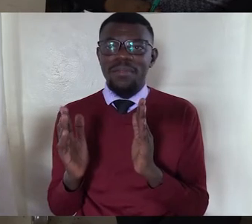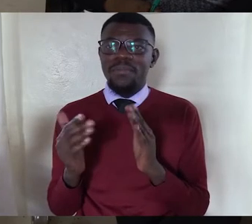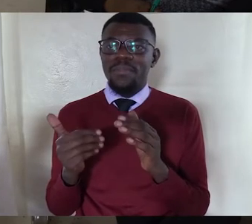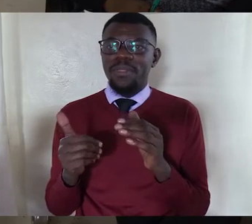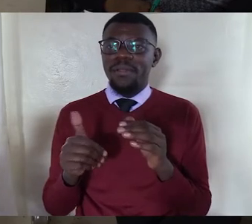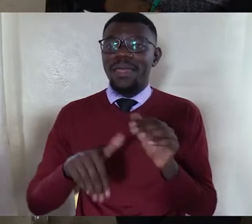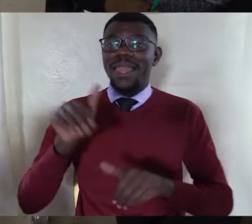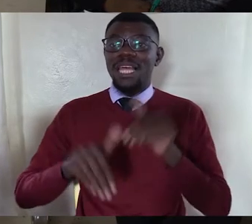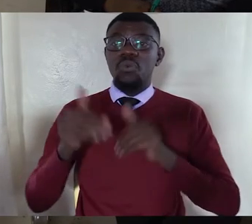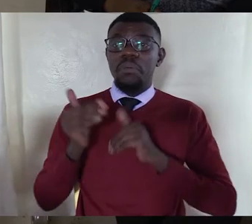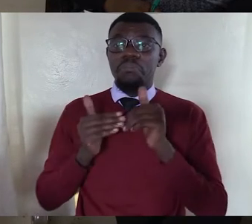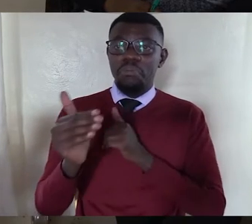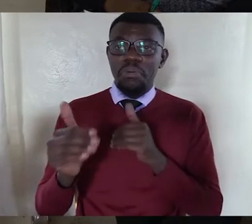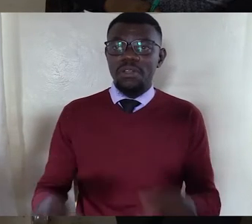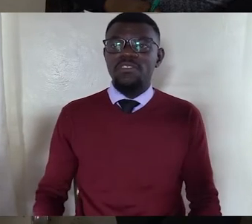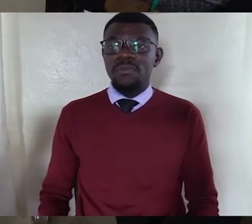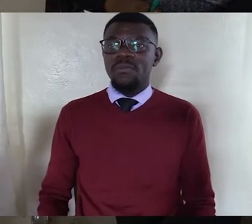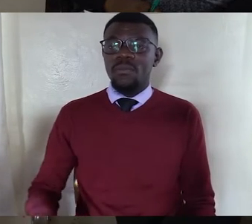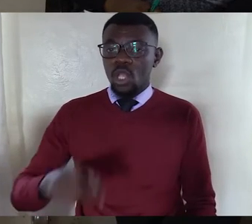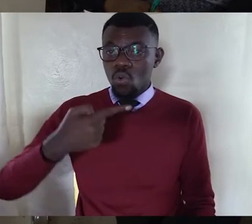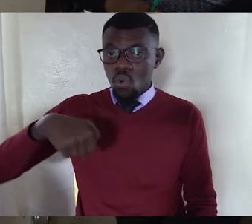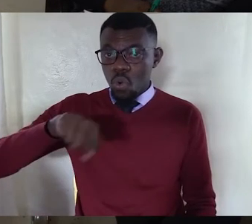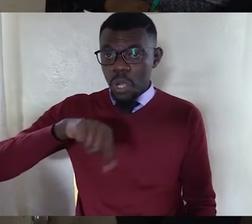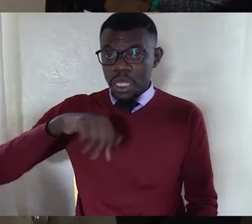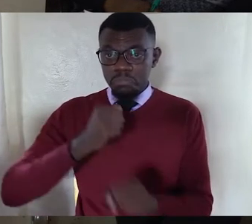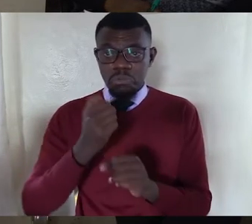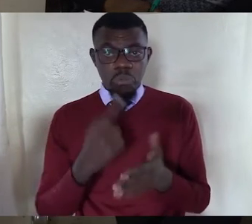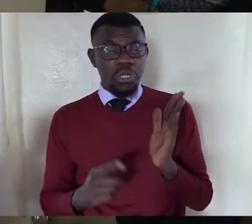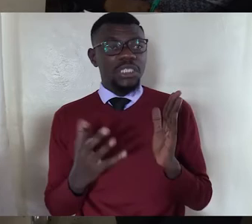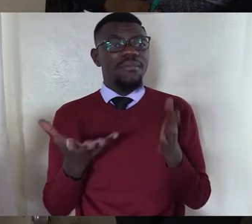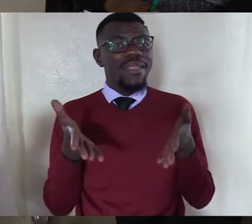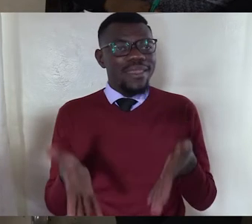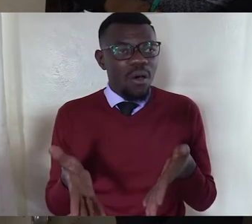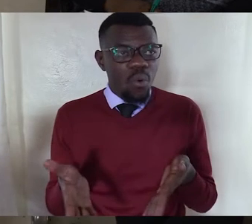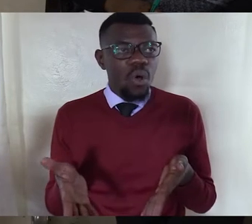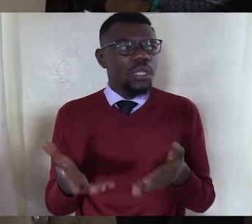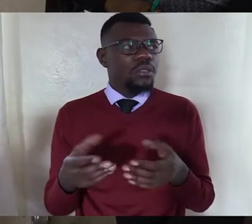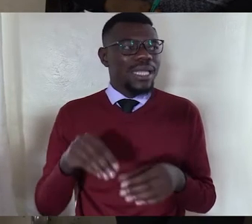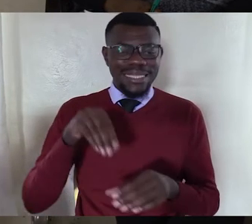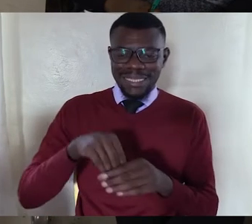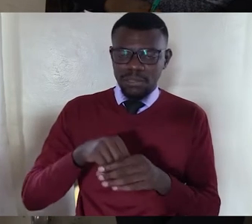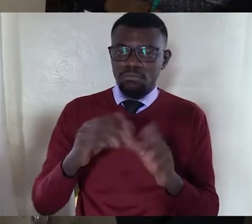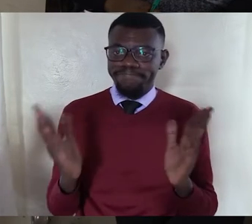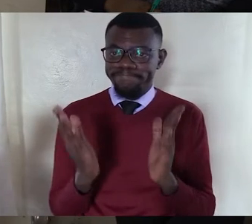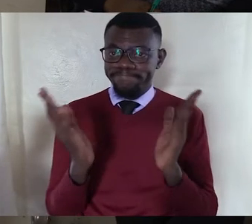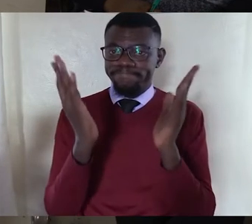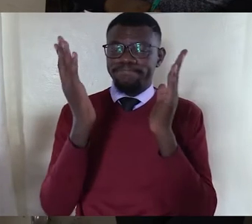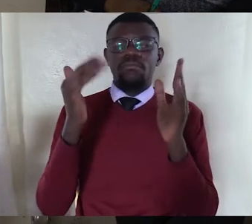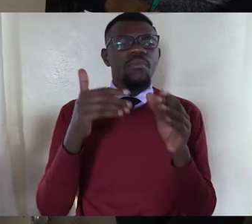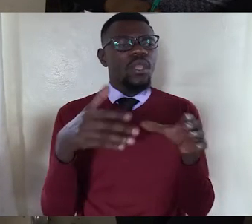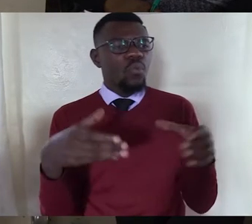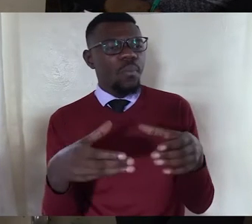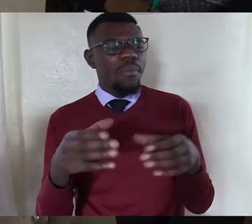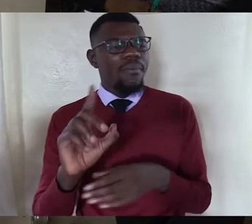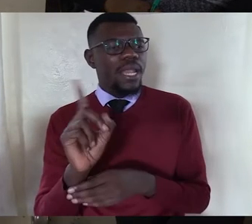this period. One of the things that we have done is, and we are doing, Internal Affairs Unit, we are in Nairobi. We are